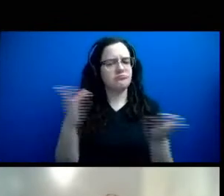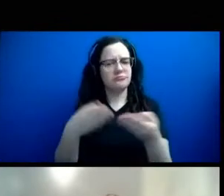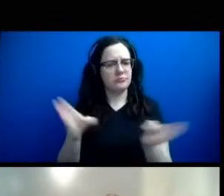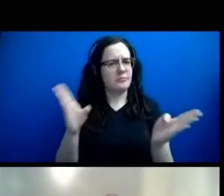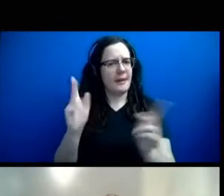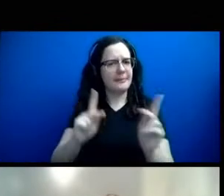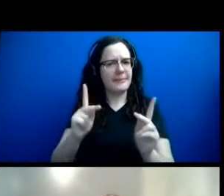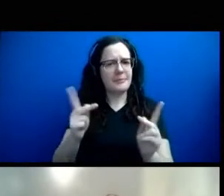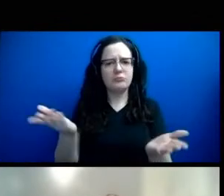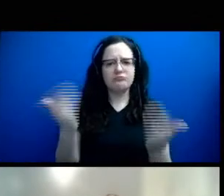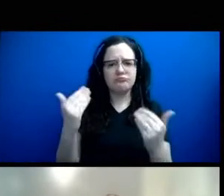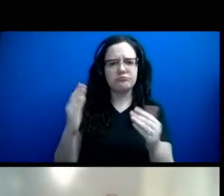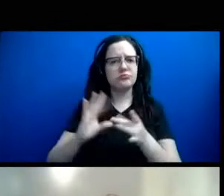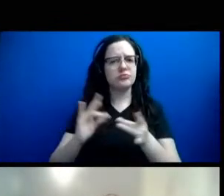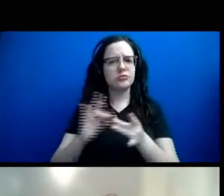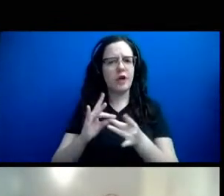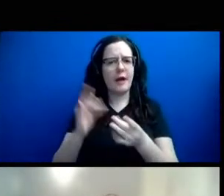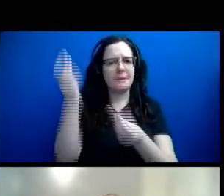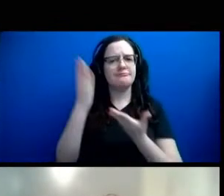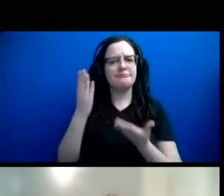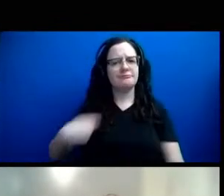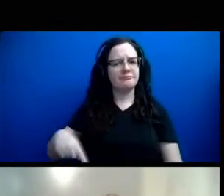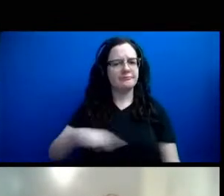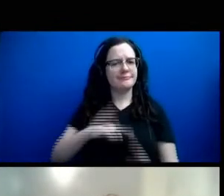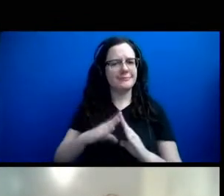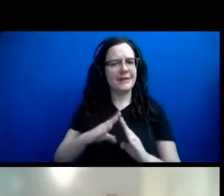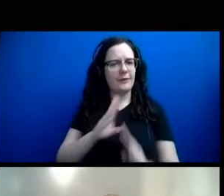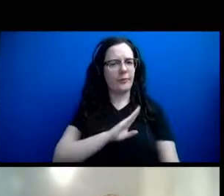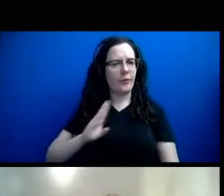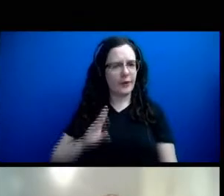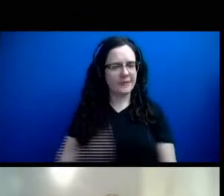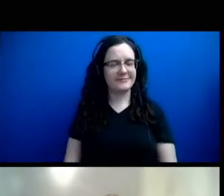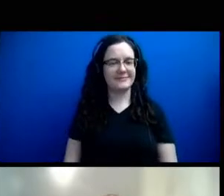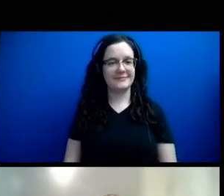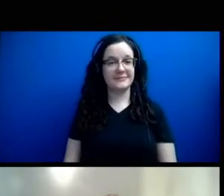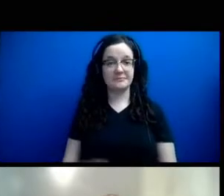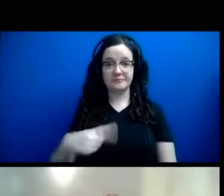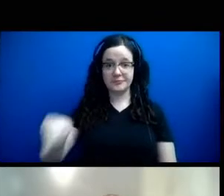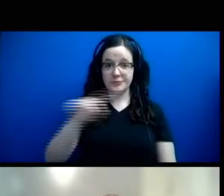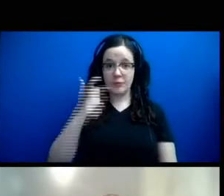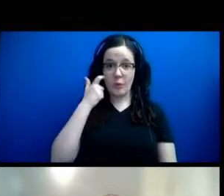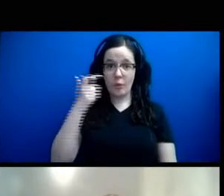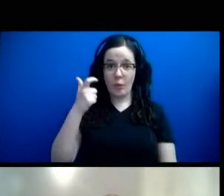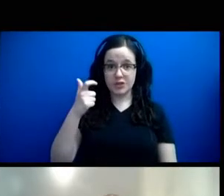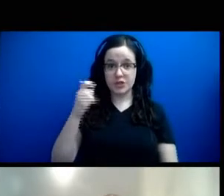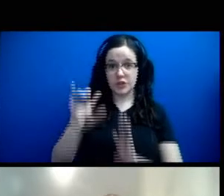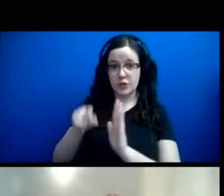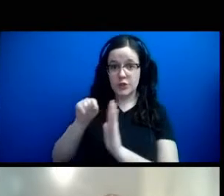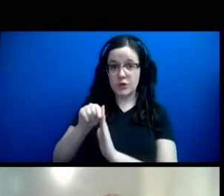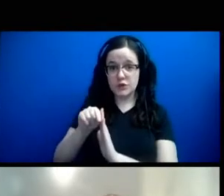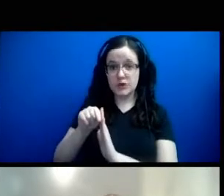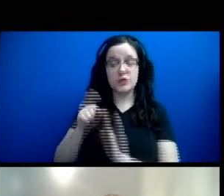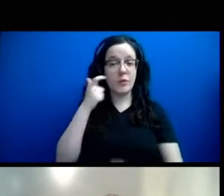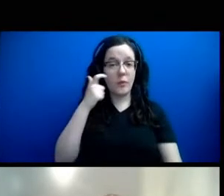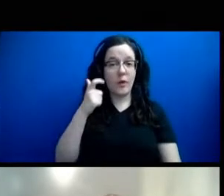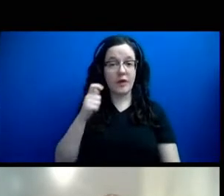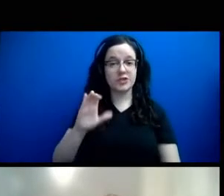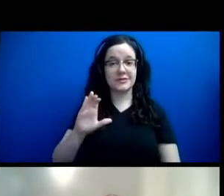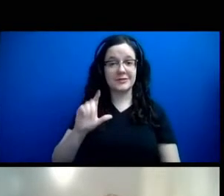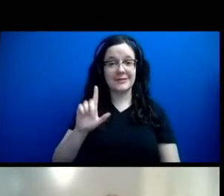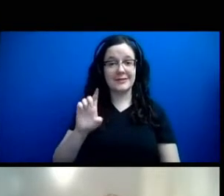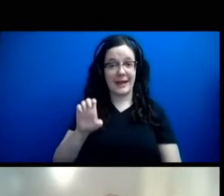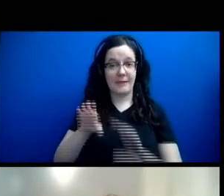their comments with the town board. If you're watching us on YouTube or on our cable access